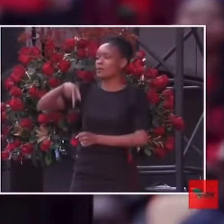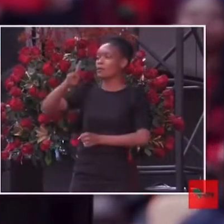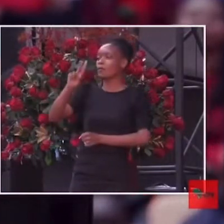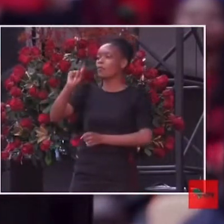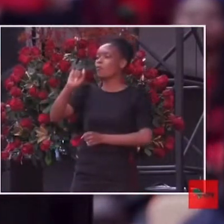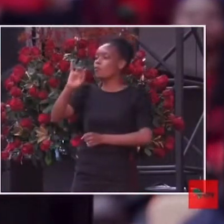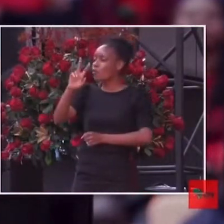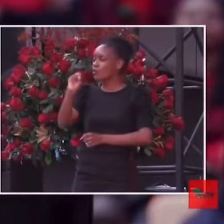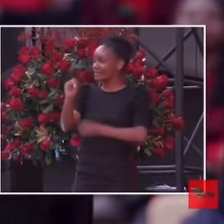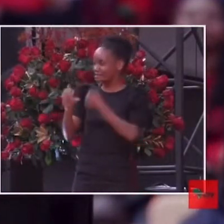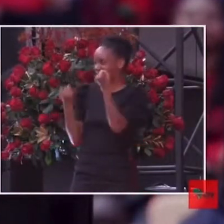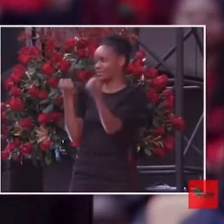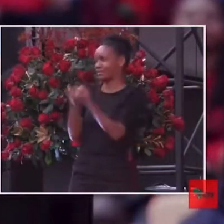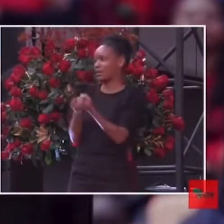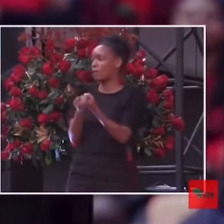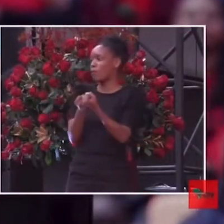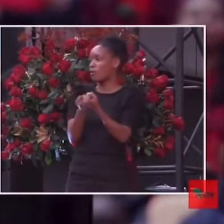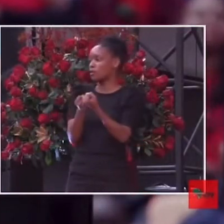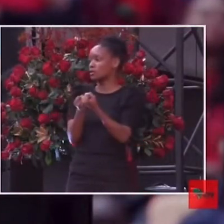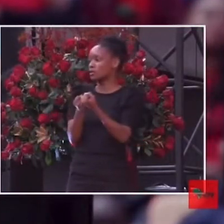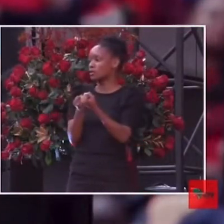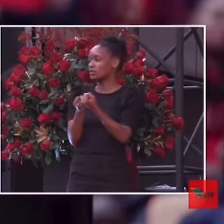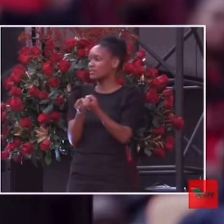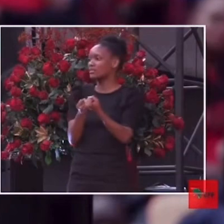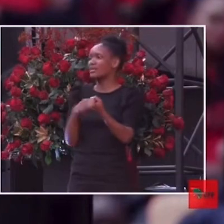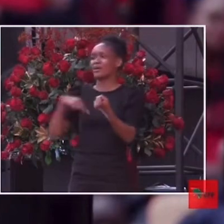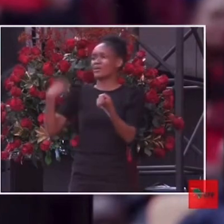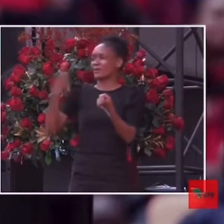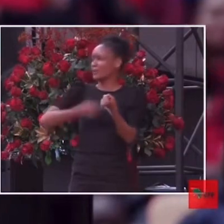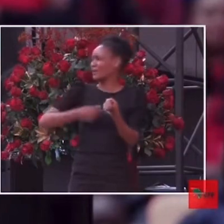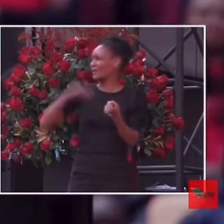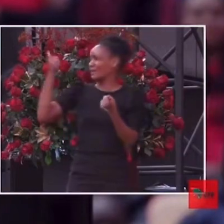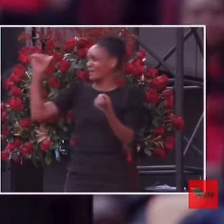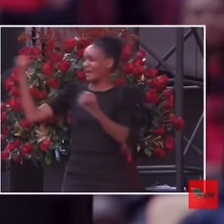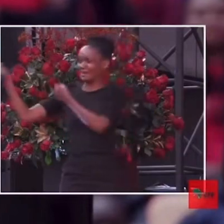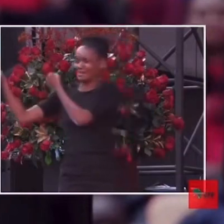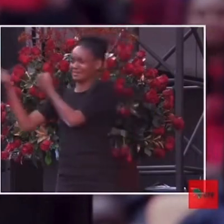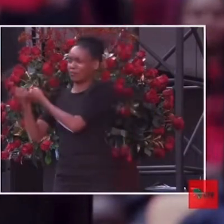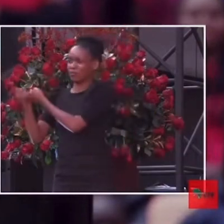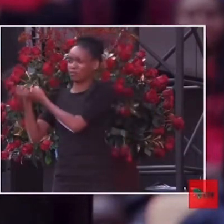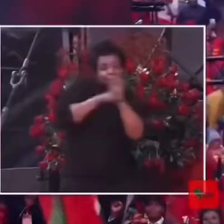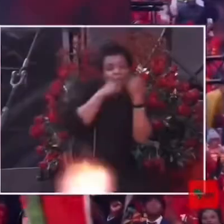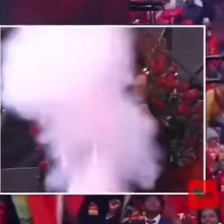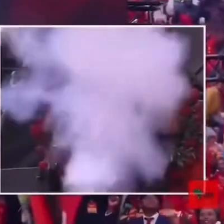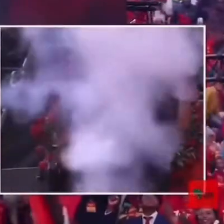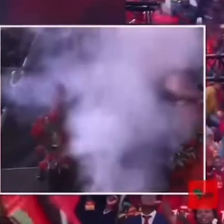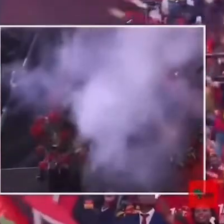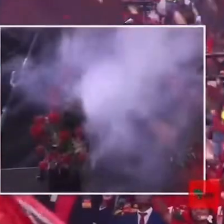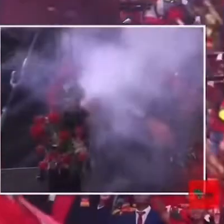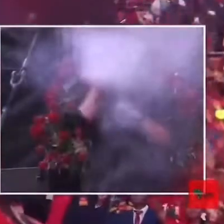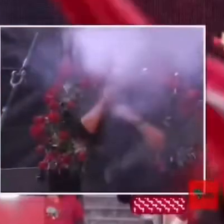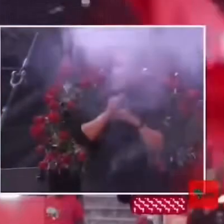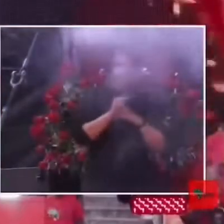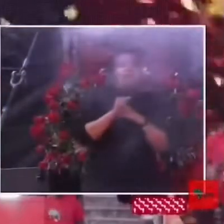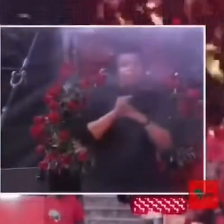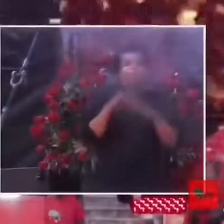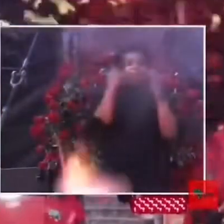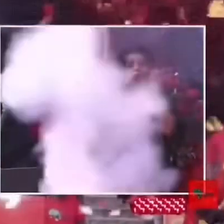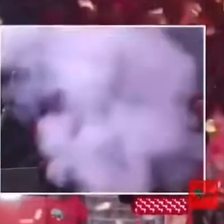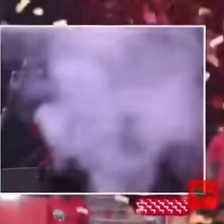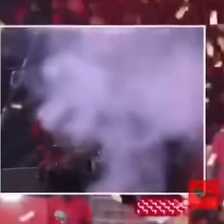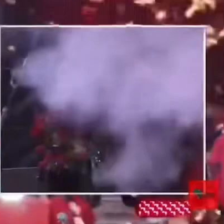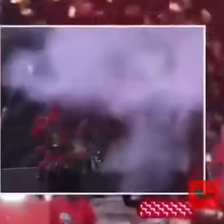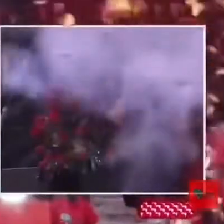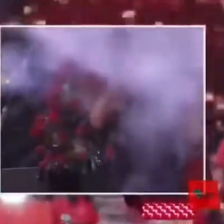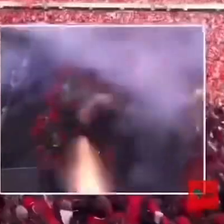will never support imperialism against President Putin. Freedom in our